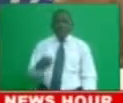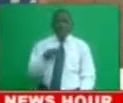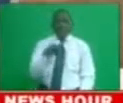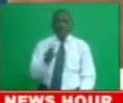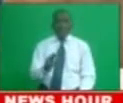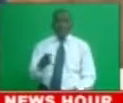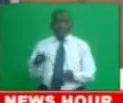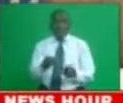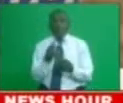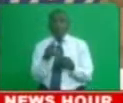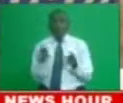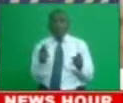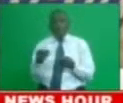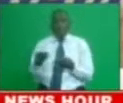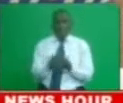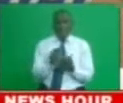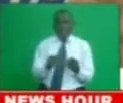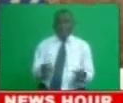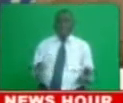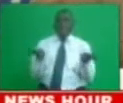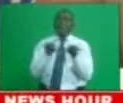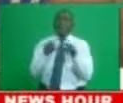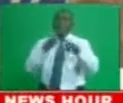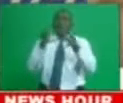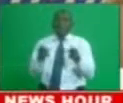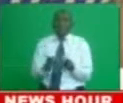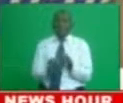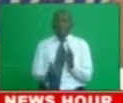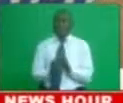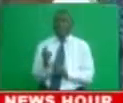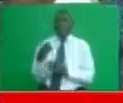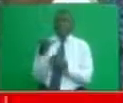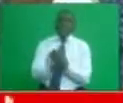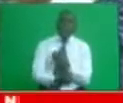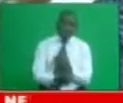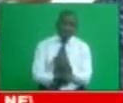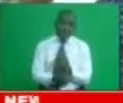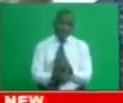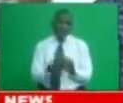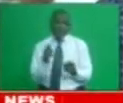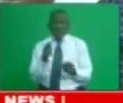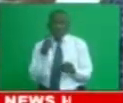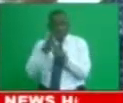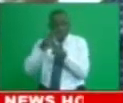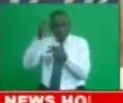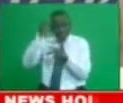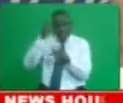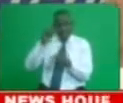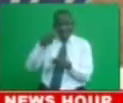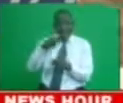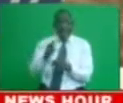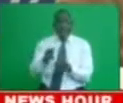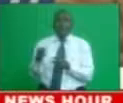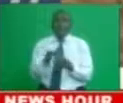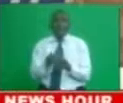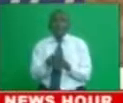in the public service occupy a strategic position in the development of a country. Having this in mind, the HR